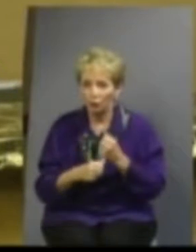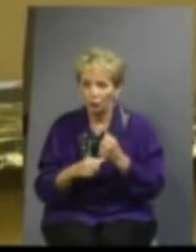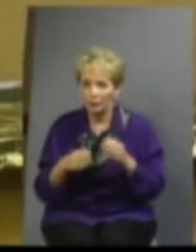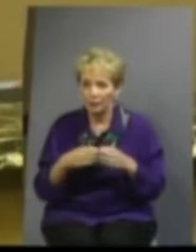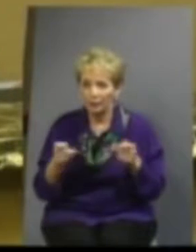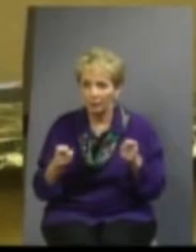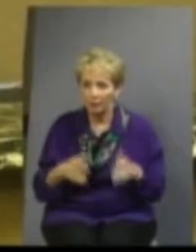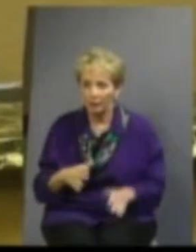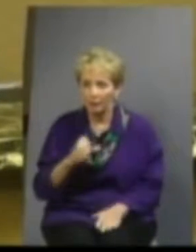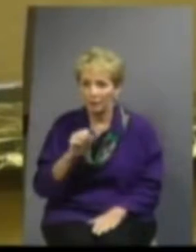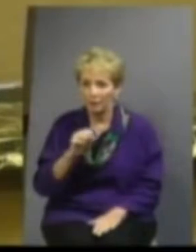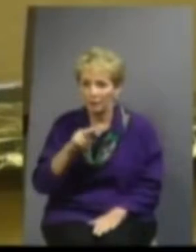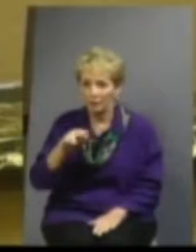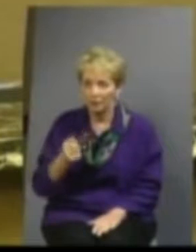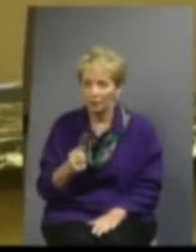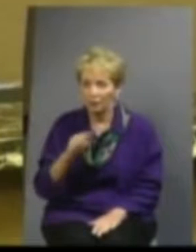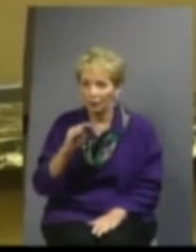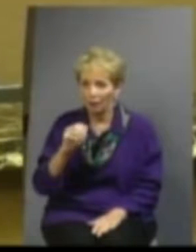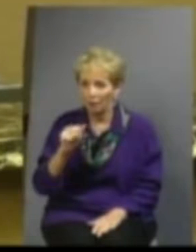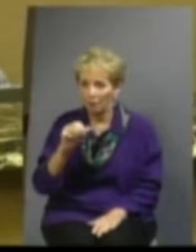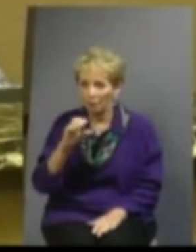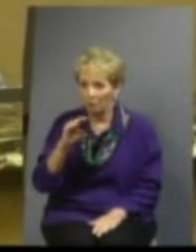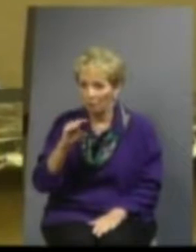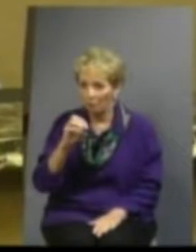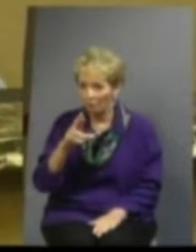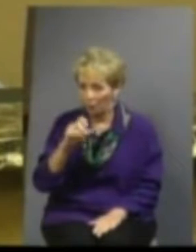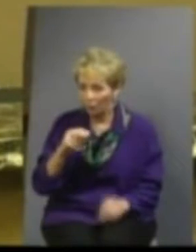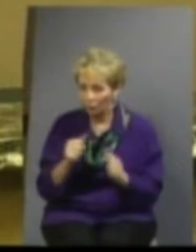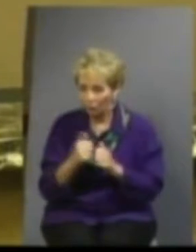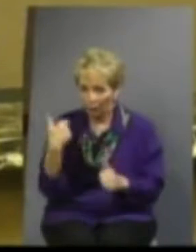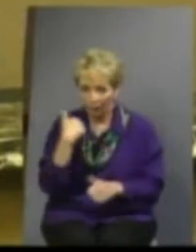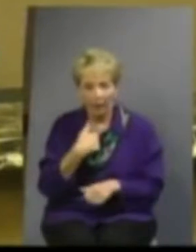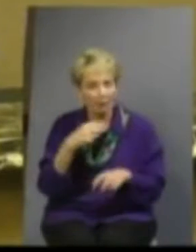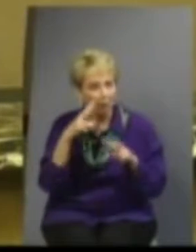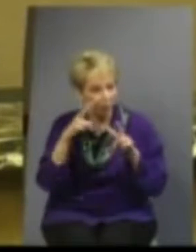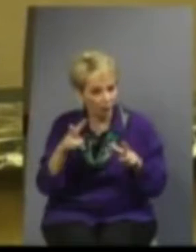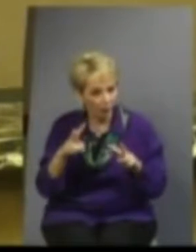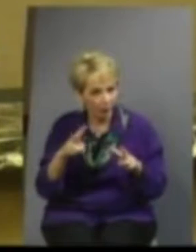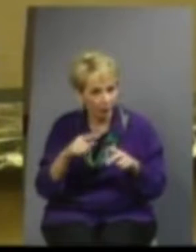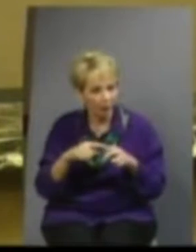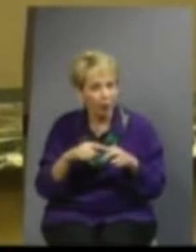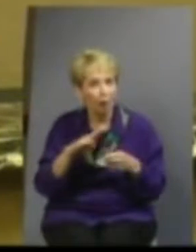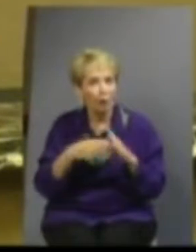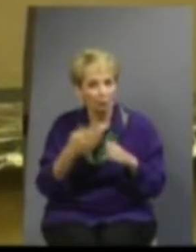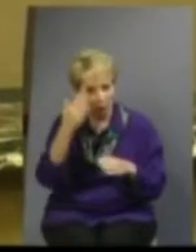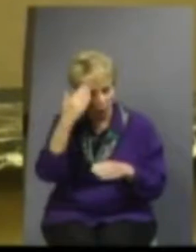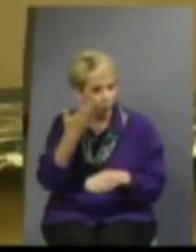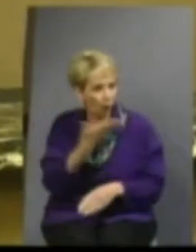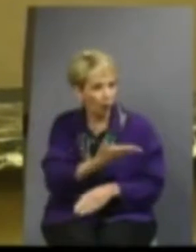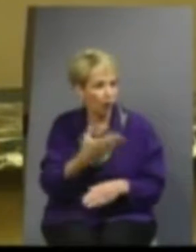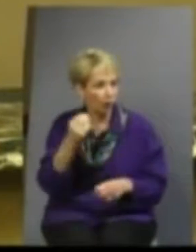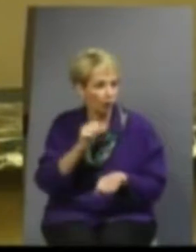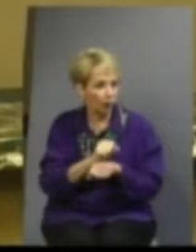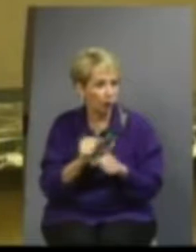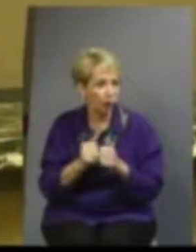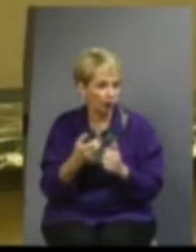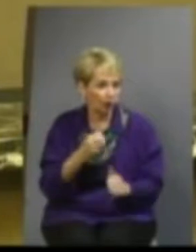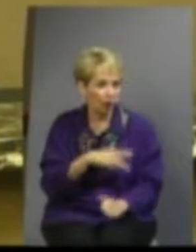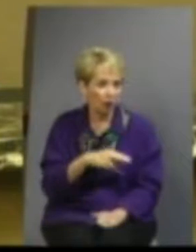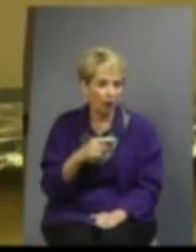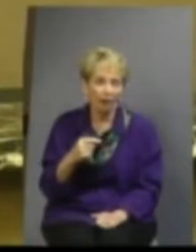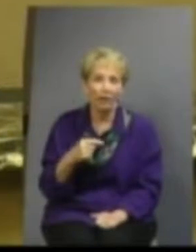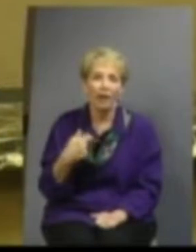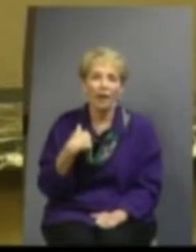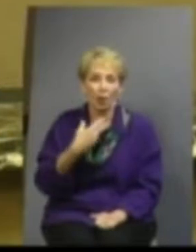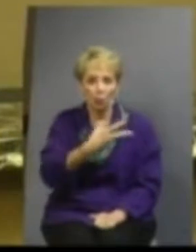Manager, Sanja Marston, who is with us, and I'm looking very forward to the community getting to know her and getting to work with her, and